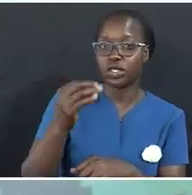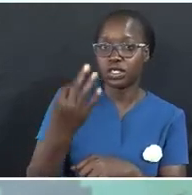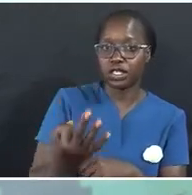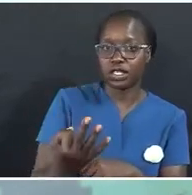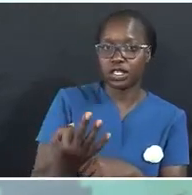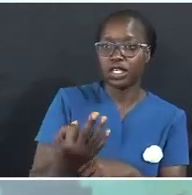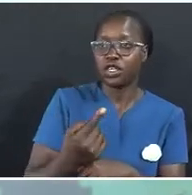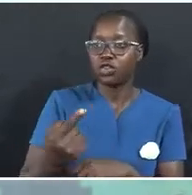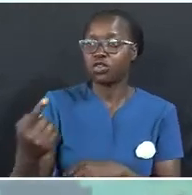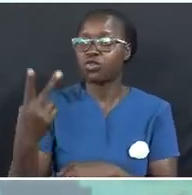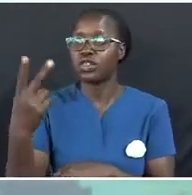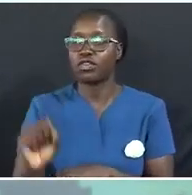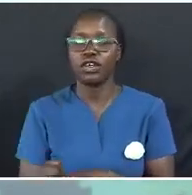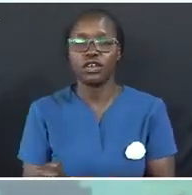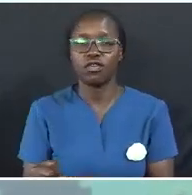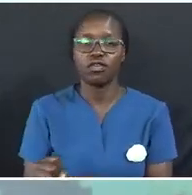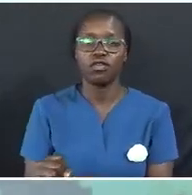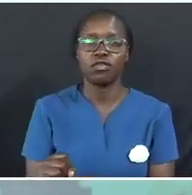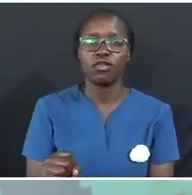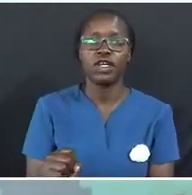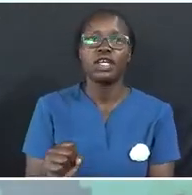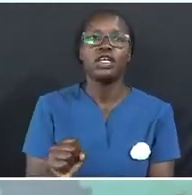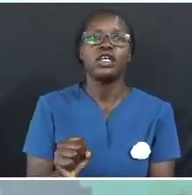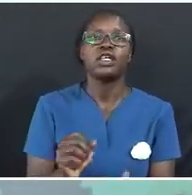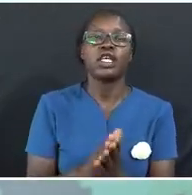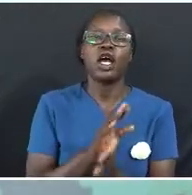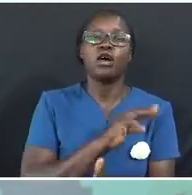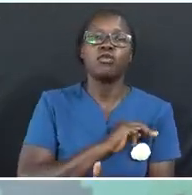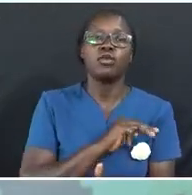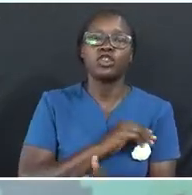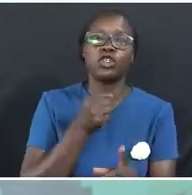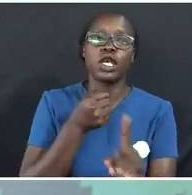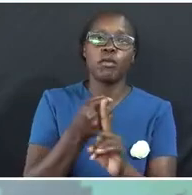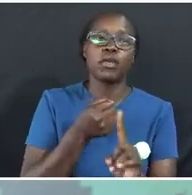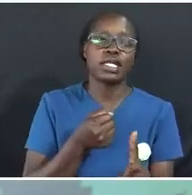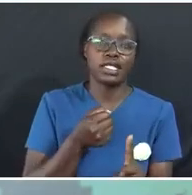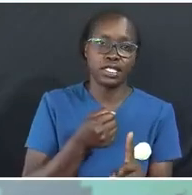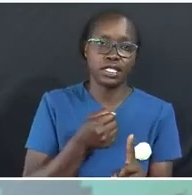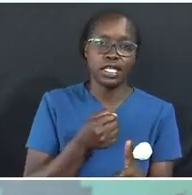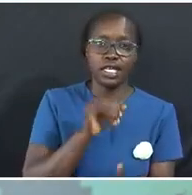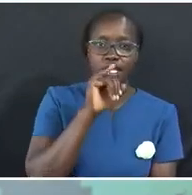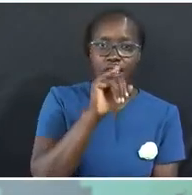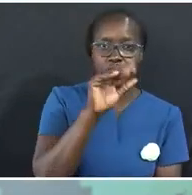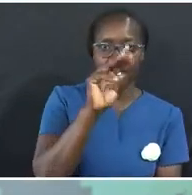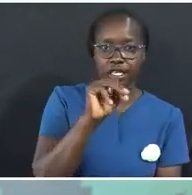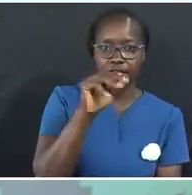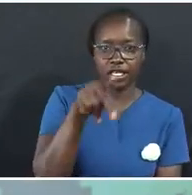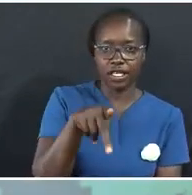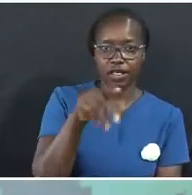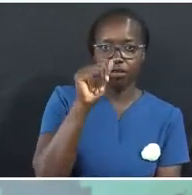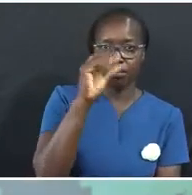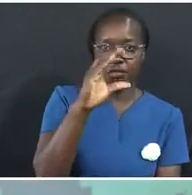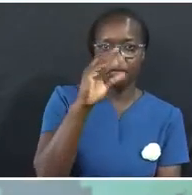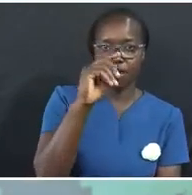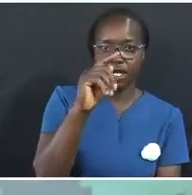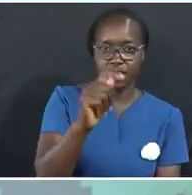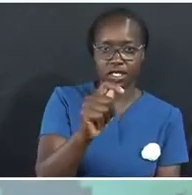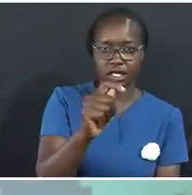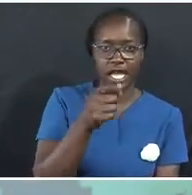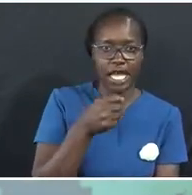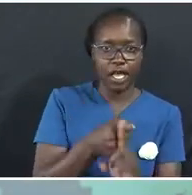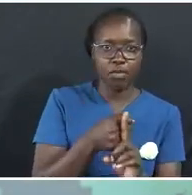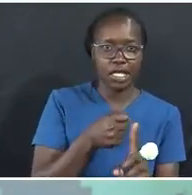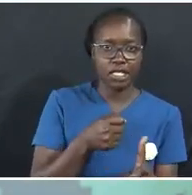through 25. We're talking about mission impact. And I know that one, he could not forget to tell you about that